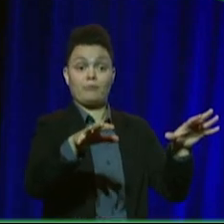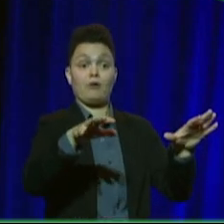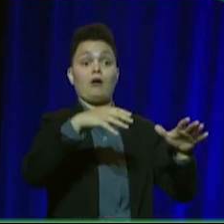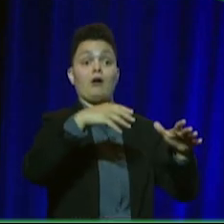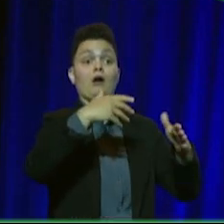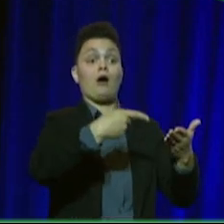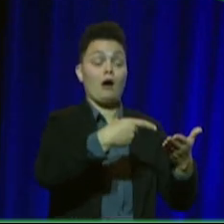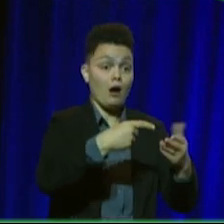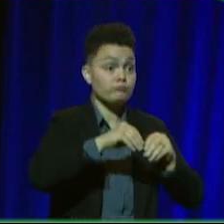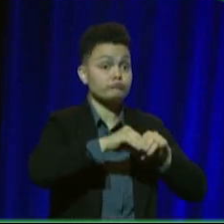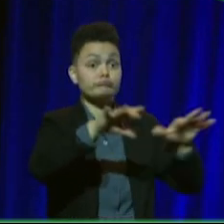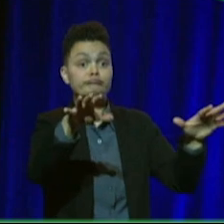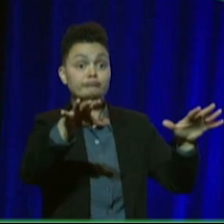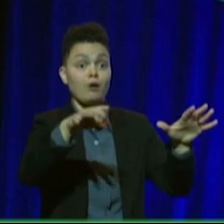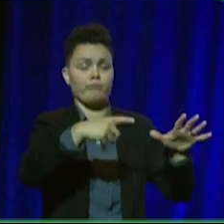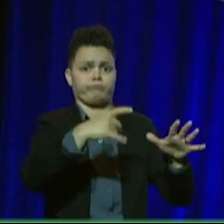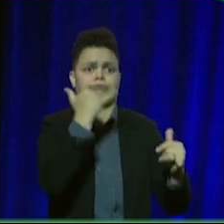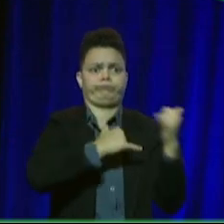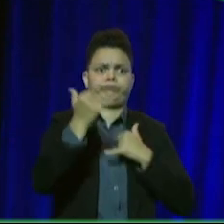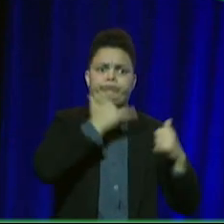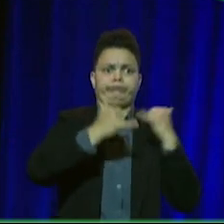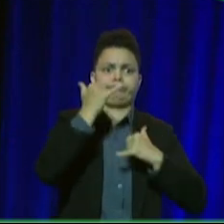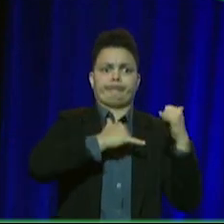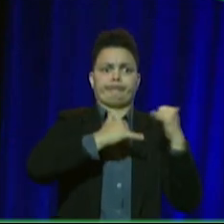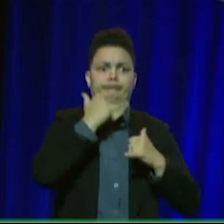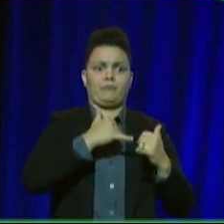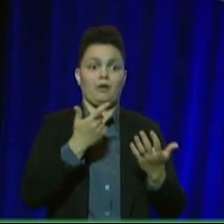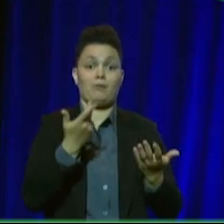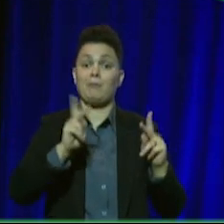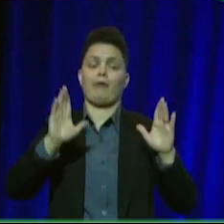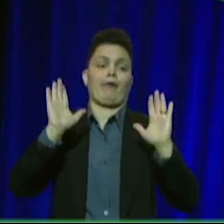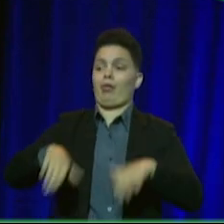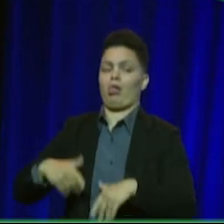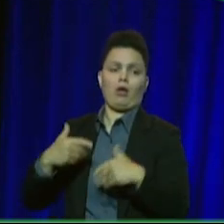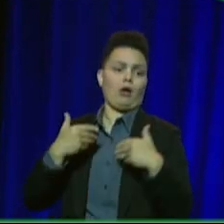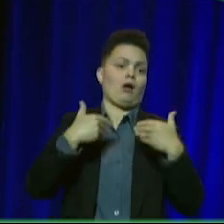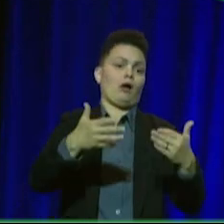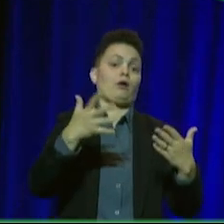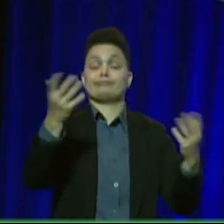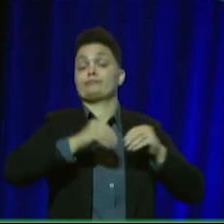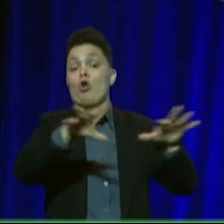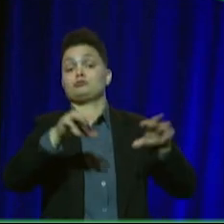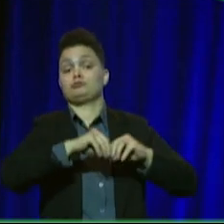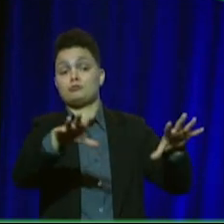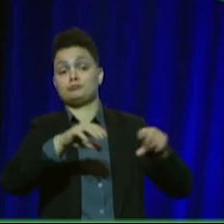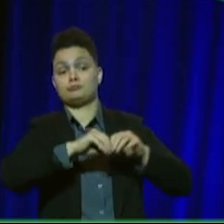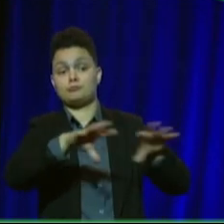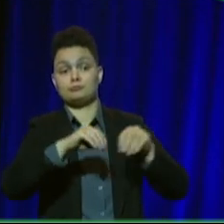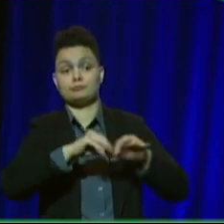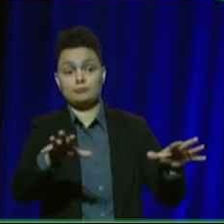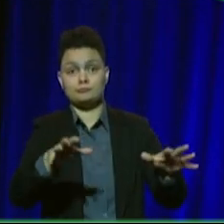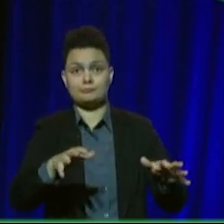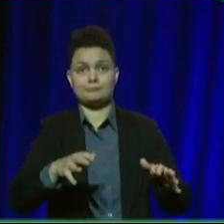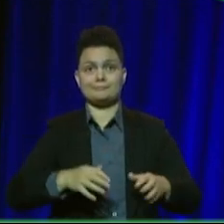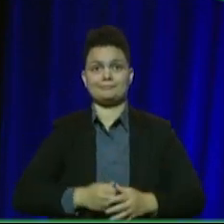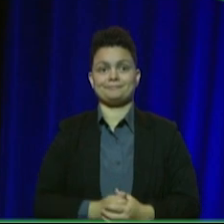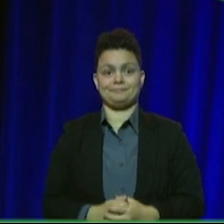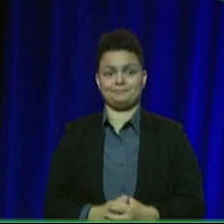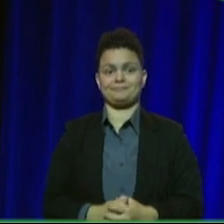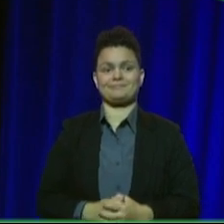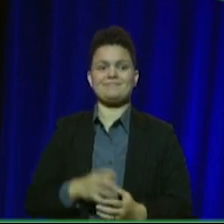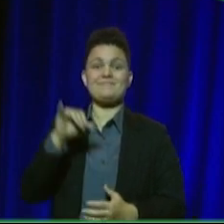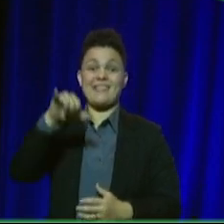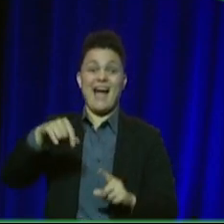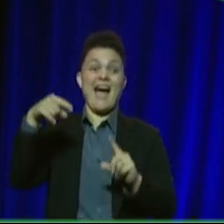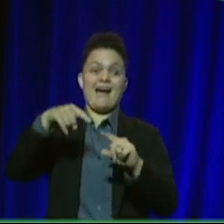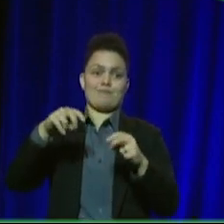accessibility defects get rolled into your websites. So that's obviously a problem. But there is